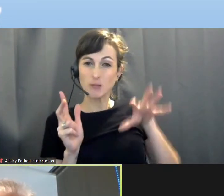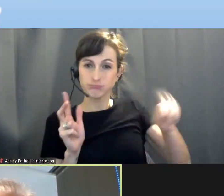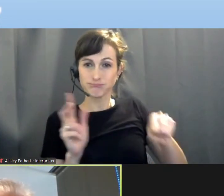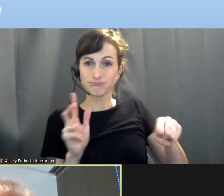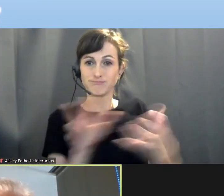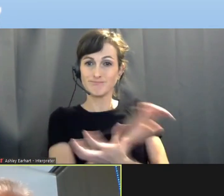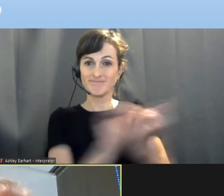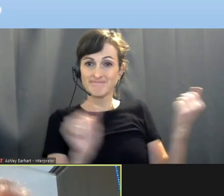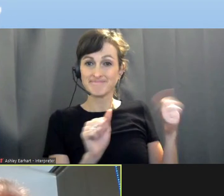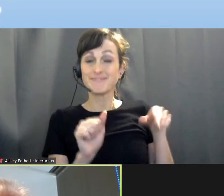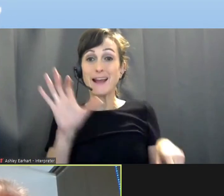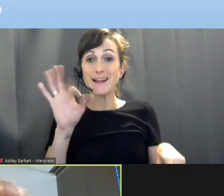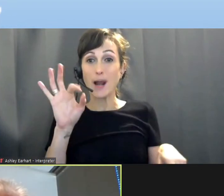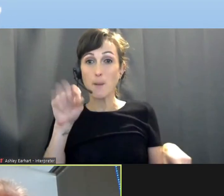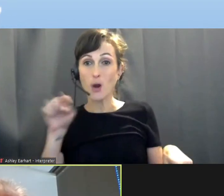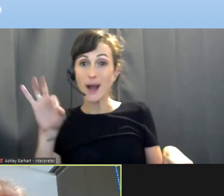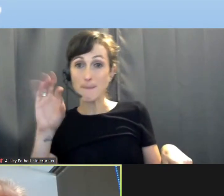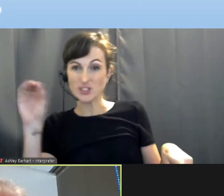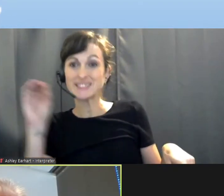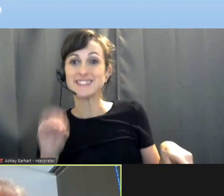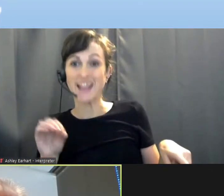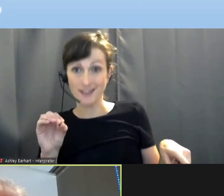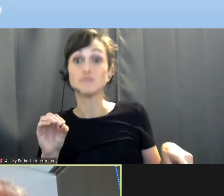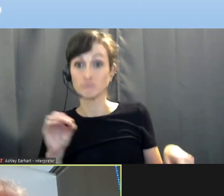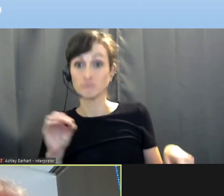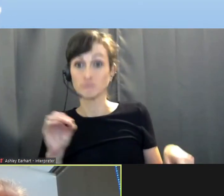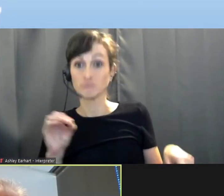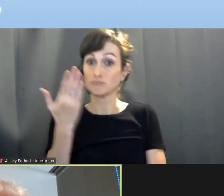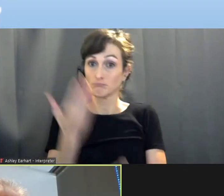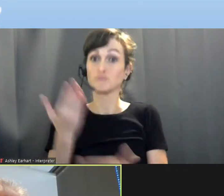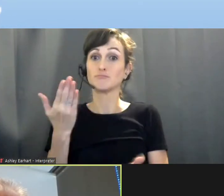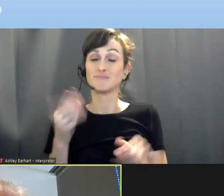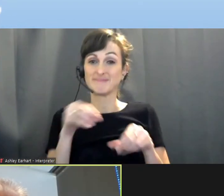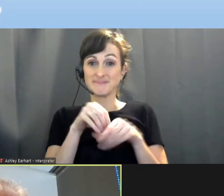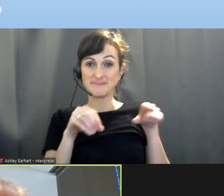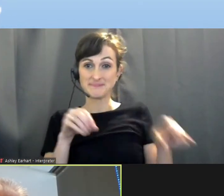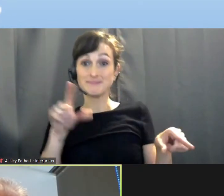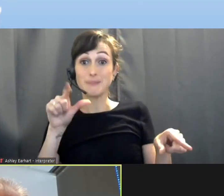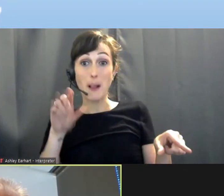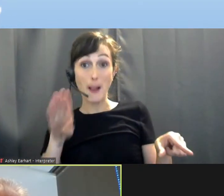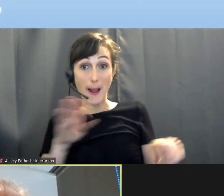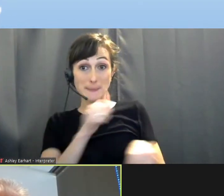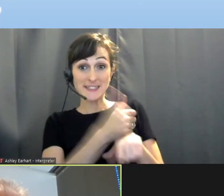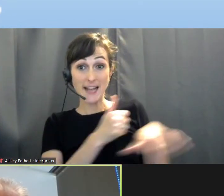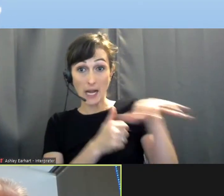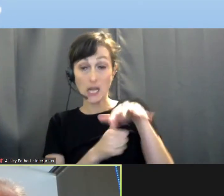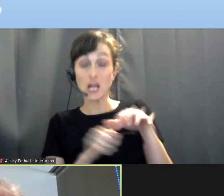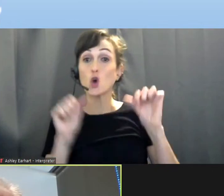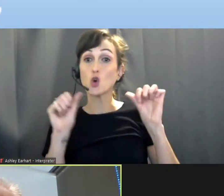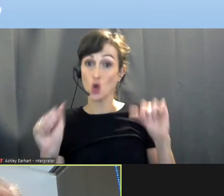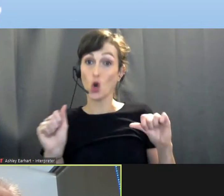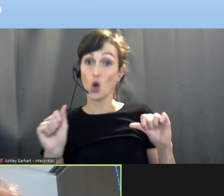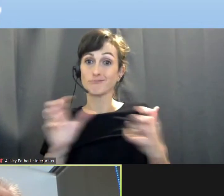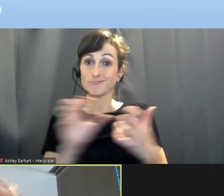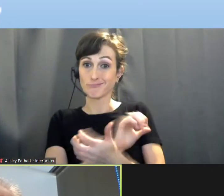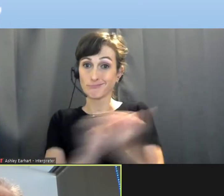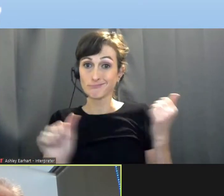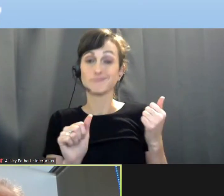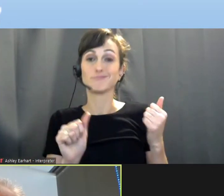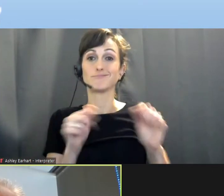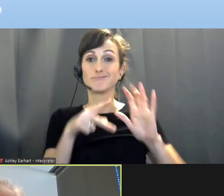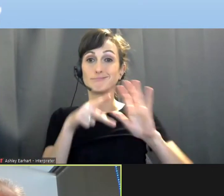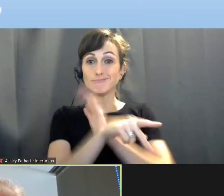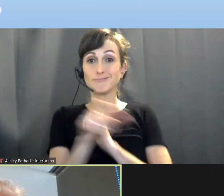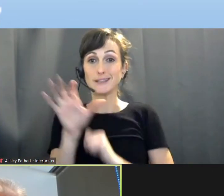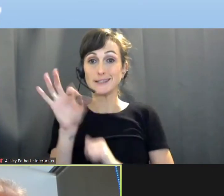virus. So we proved in a lab setting that we could deactivate 99.9%. We also